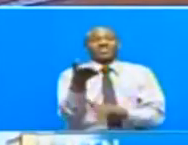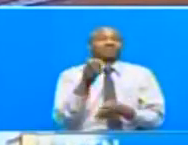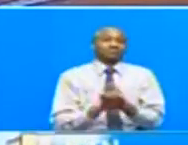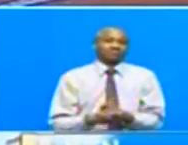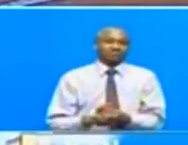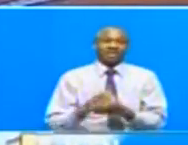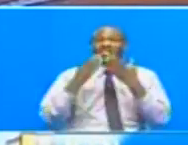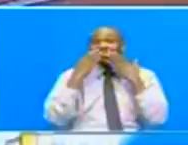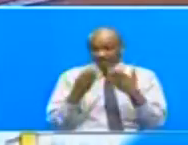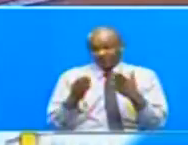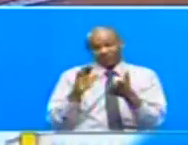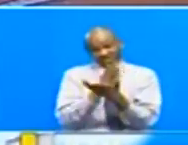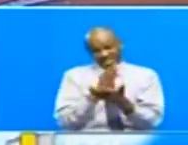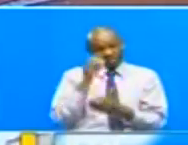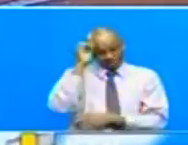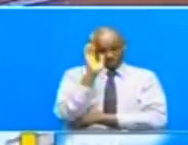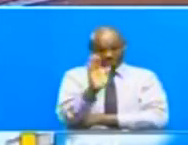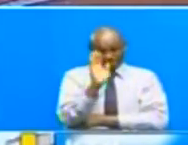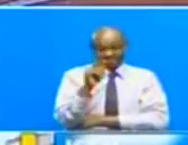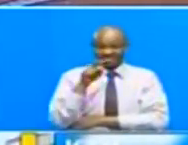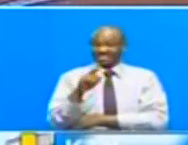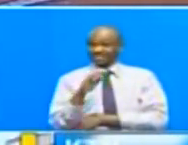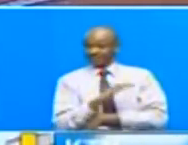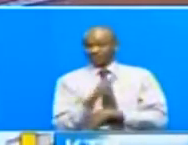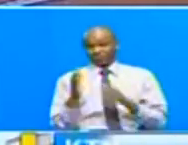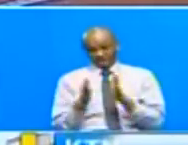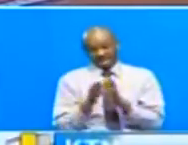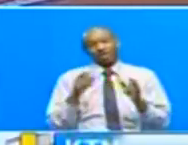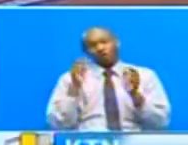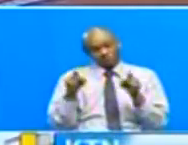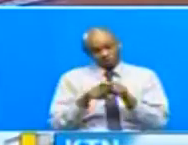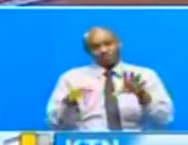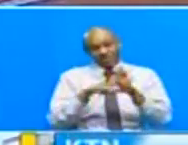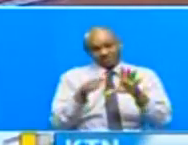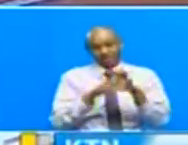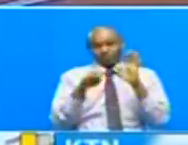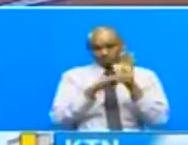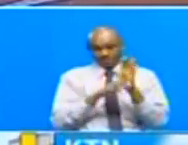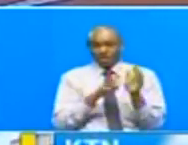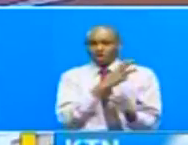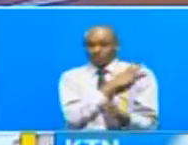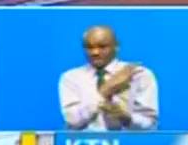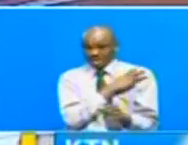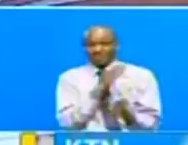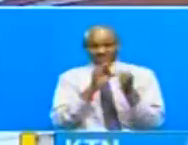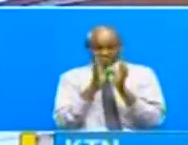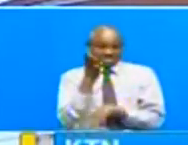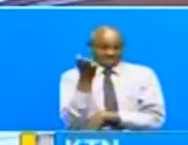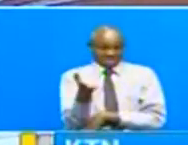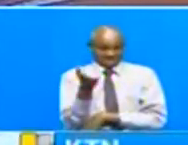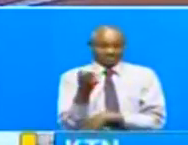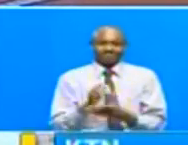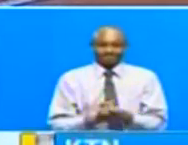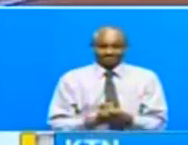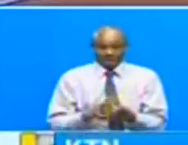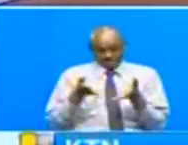Well, thank you for sharing your opinions this evening and for being a part of the program. William Silla was our sign language